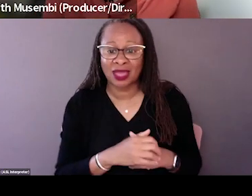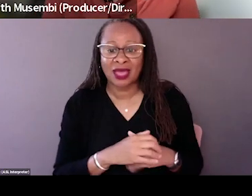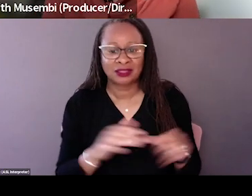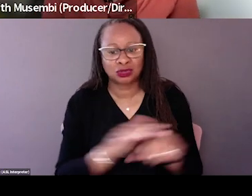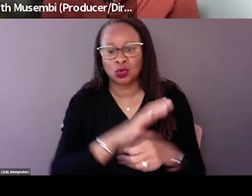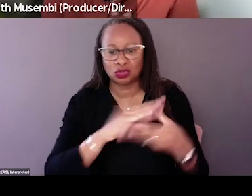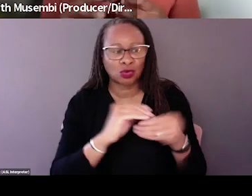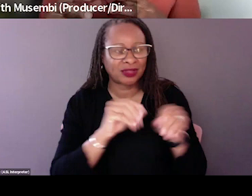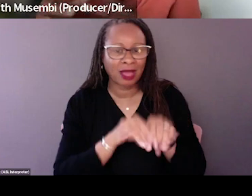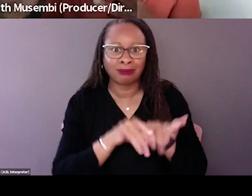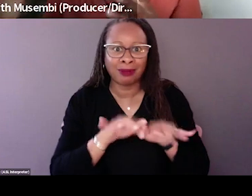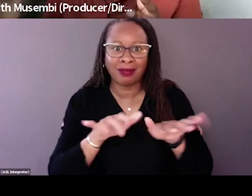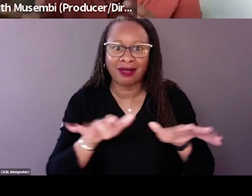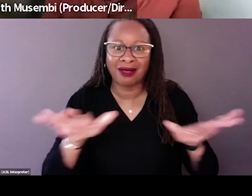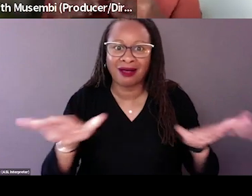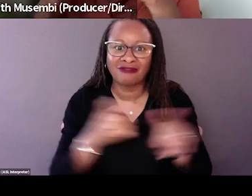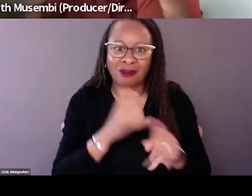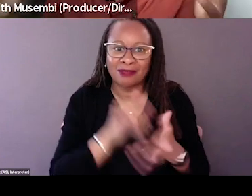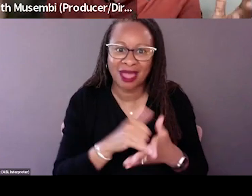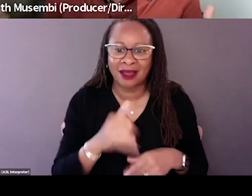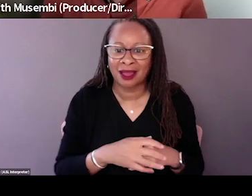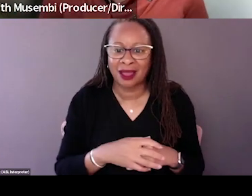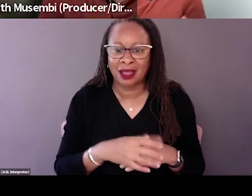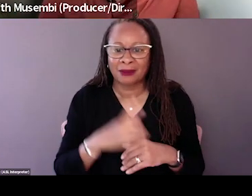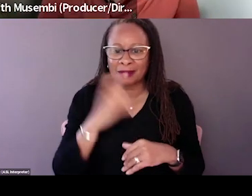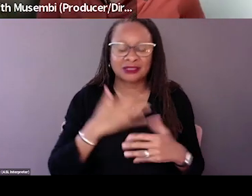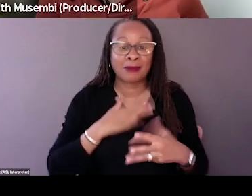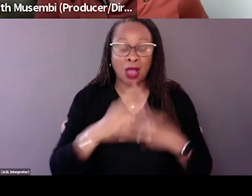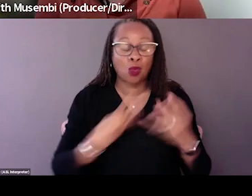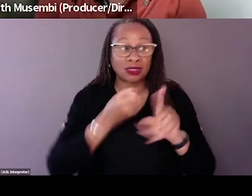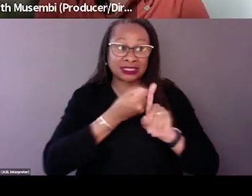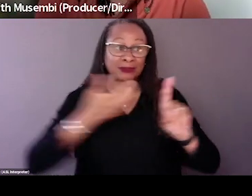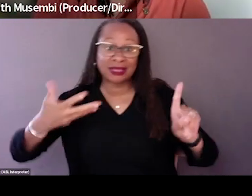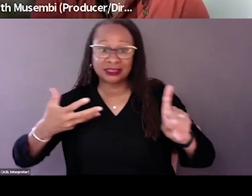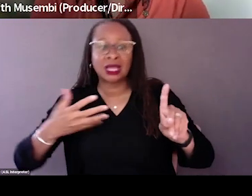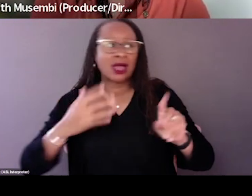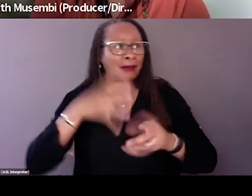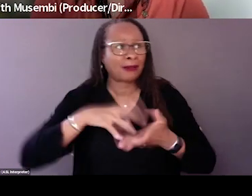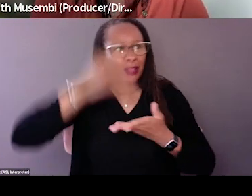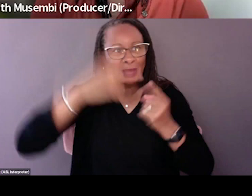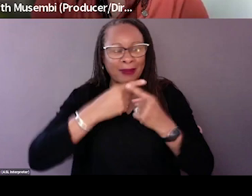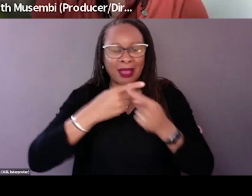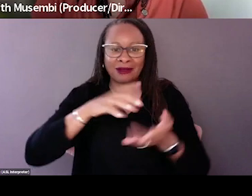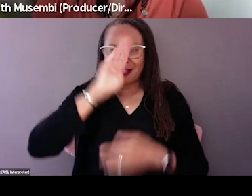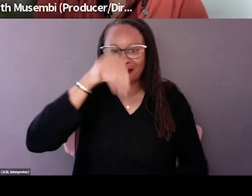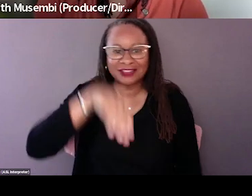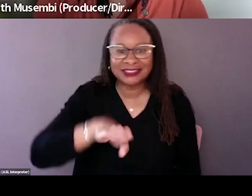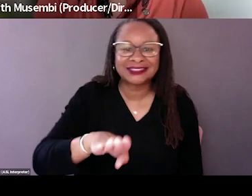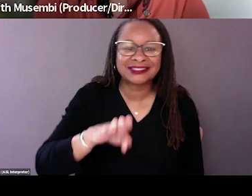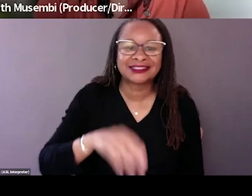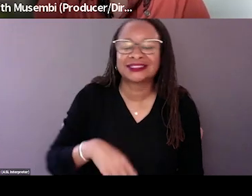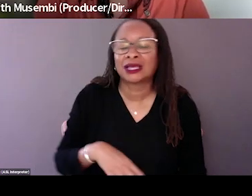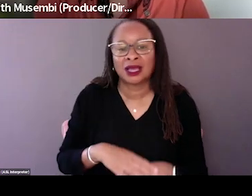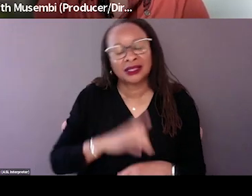blossoms from it because my world has expanded. I'm learning about elephants. It's just